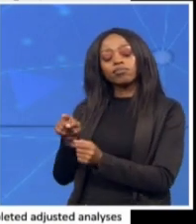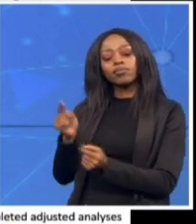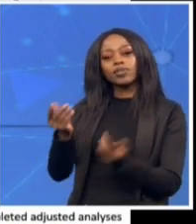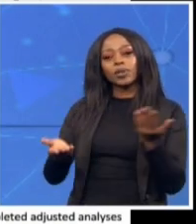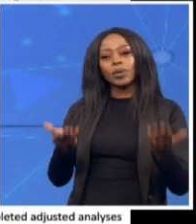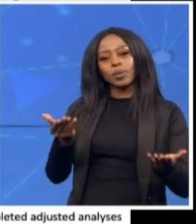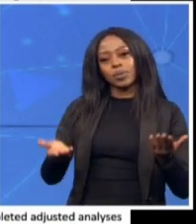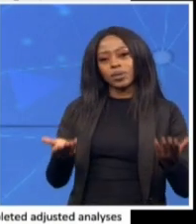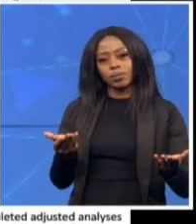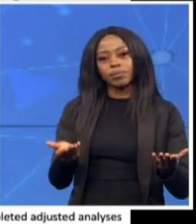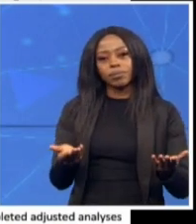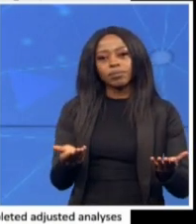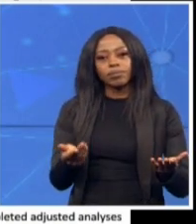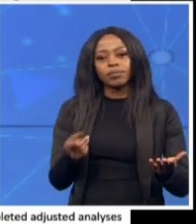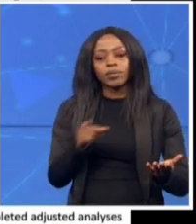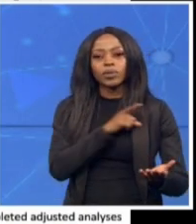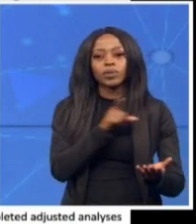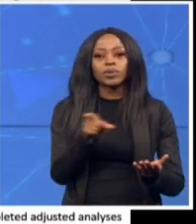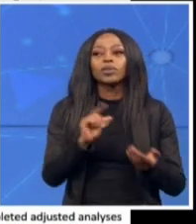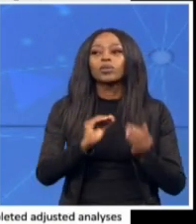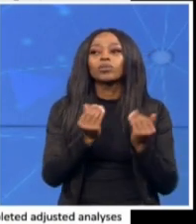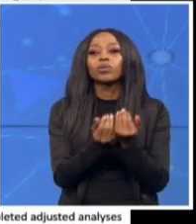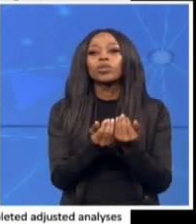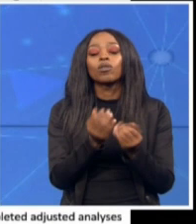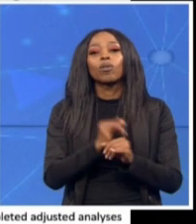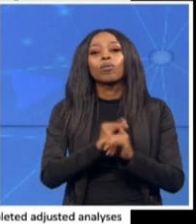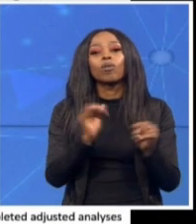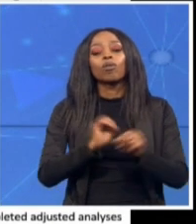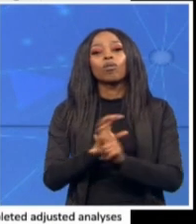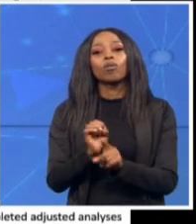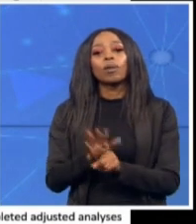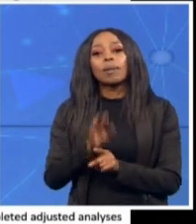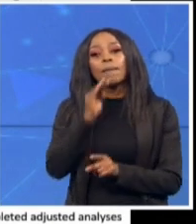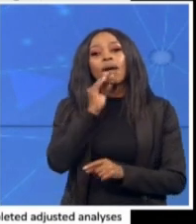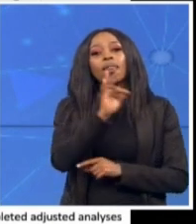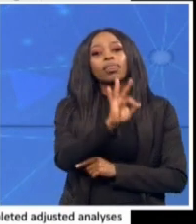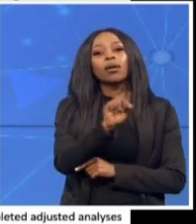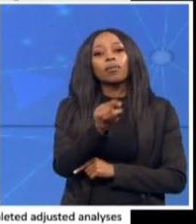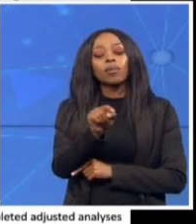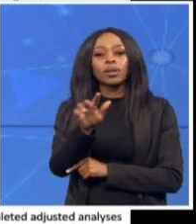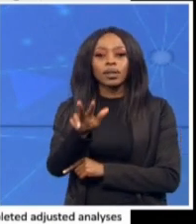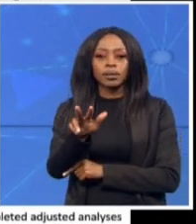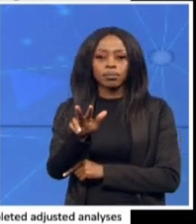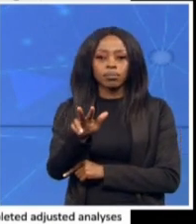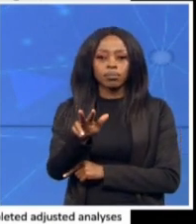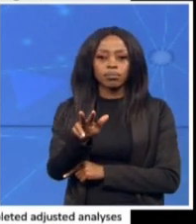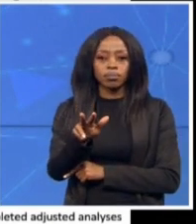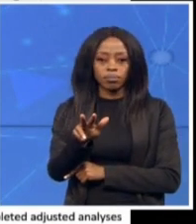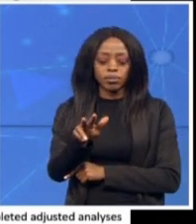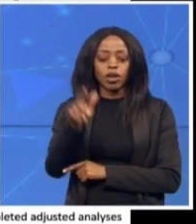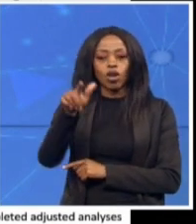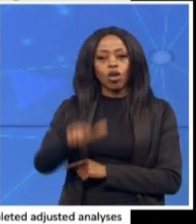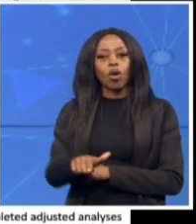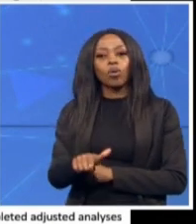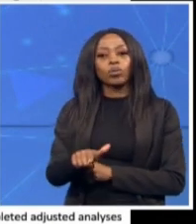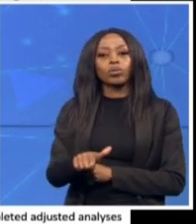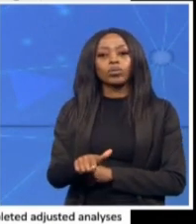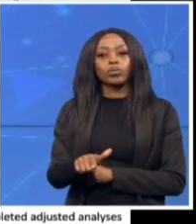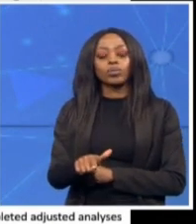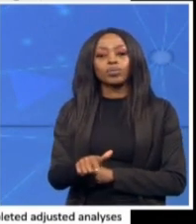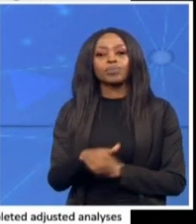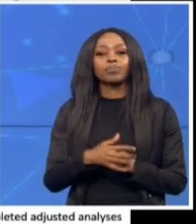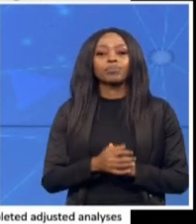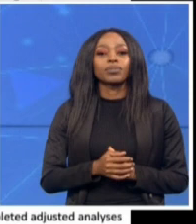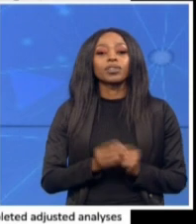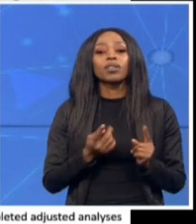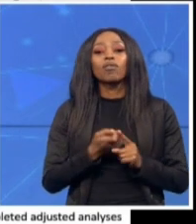outcomes. So you can see there's a 3.8 times lower risk of death from Omicron if you